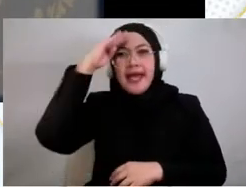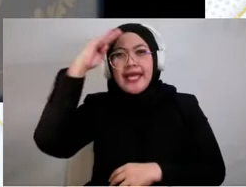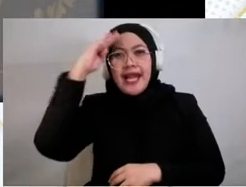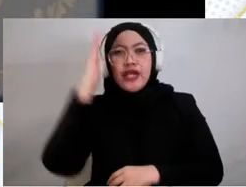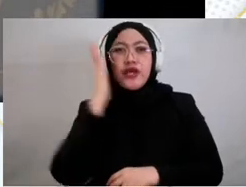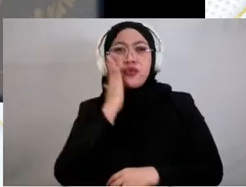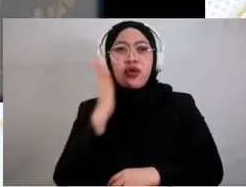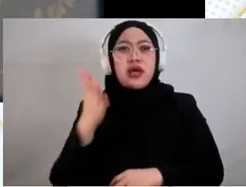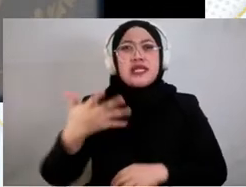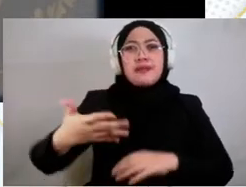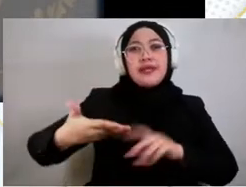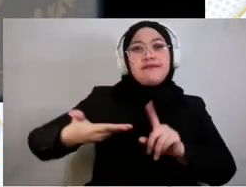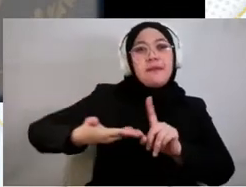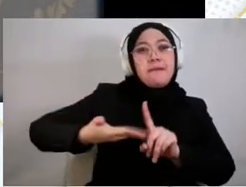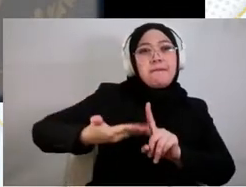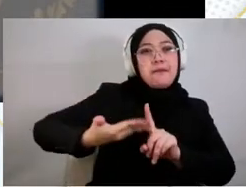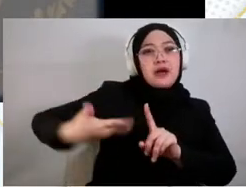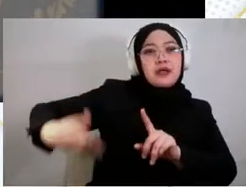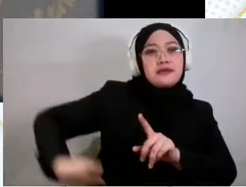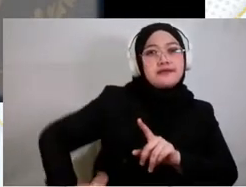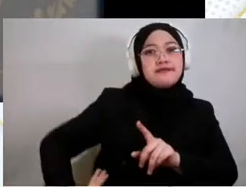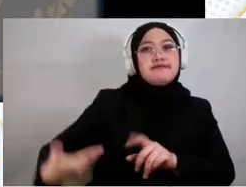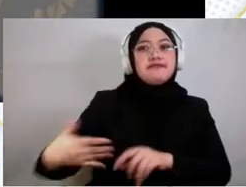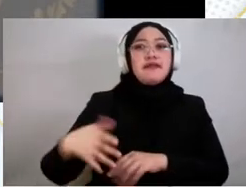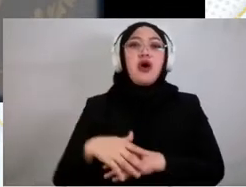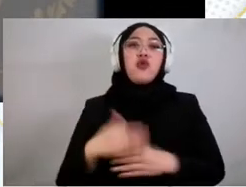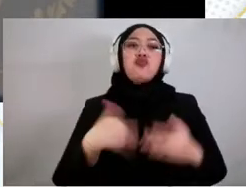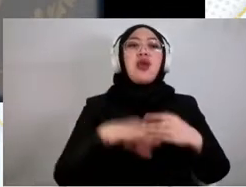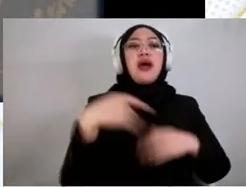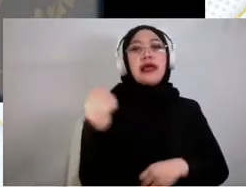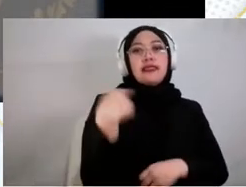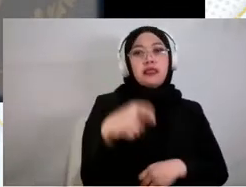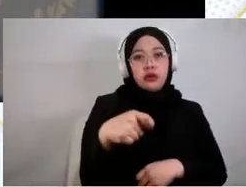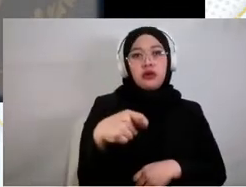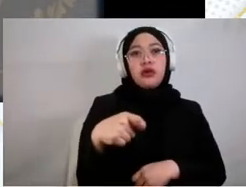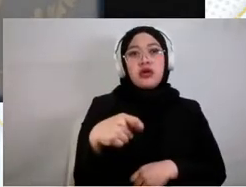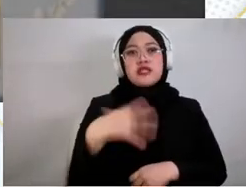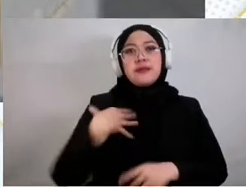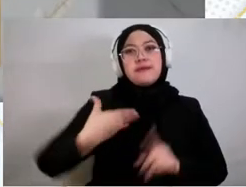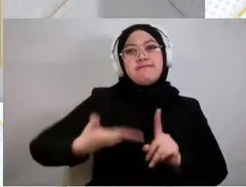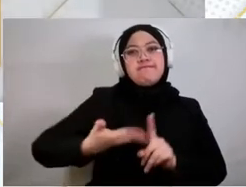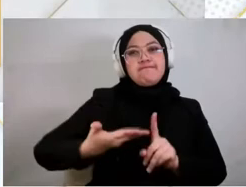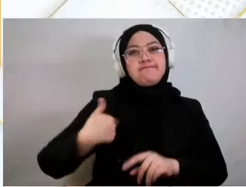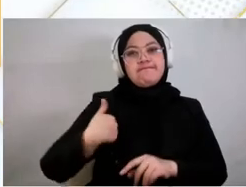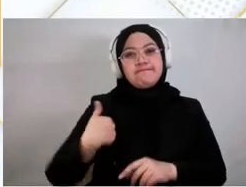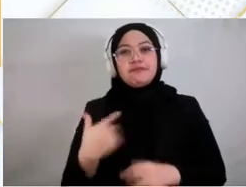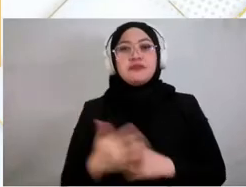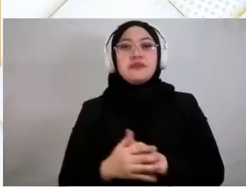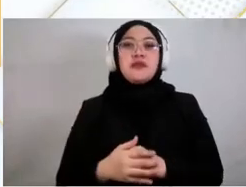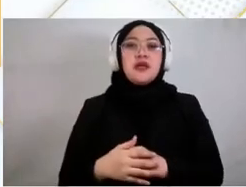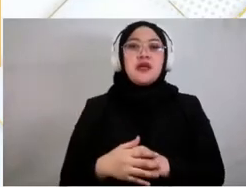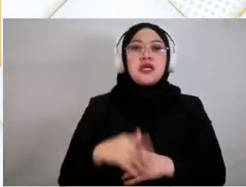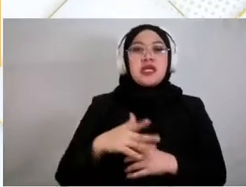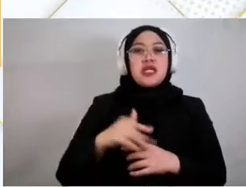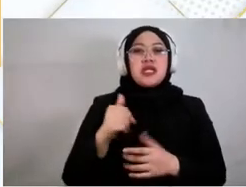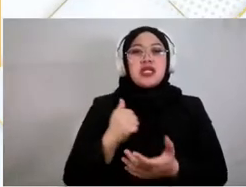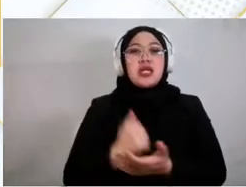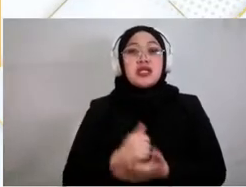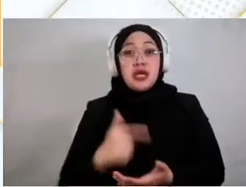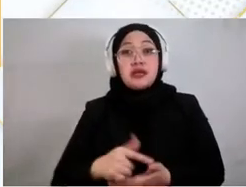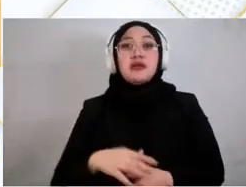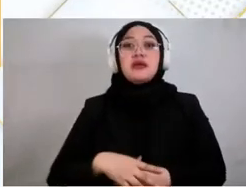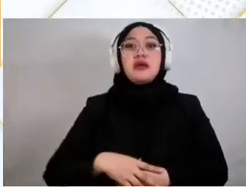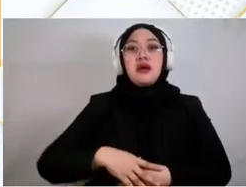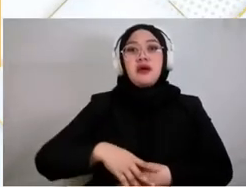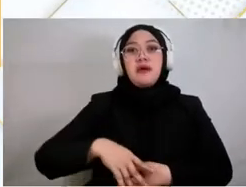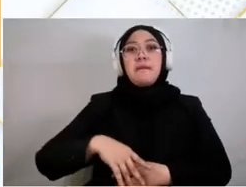my bags on my way home from office, but they failed. Then all of a sudden, one of the men hit me two times on